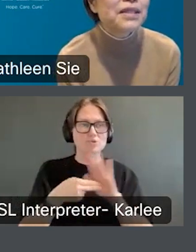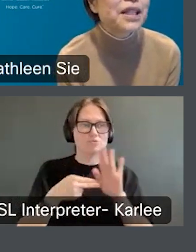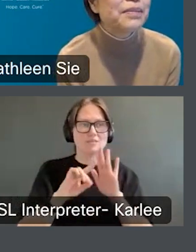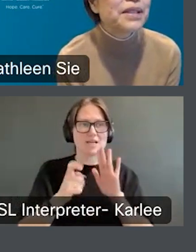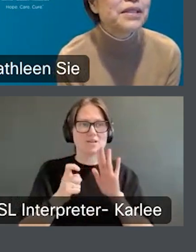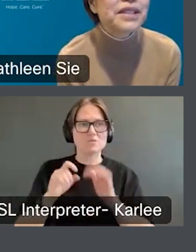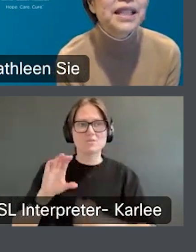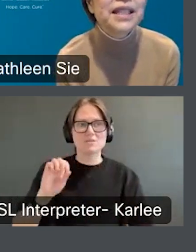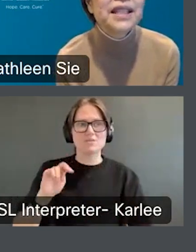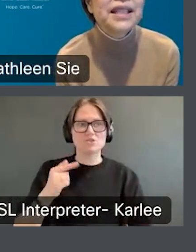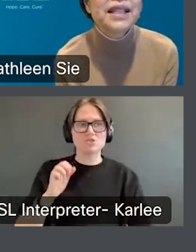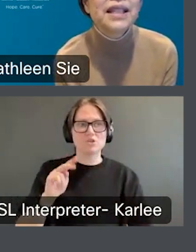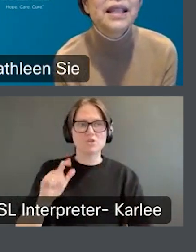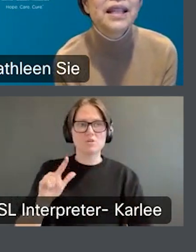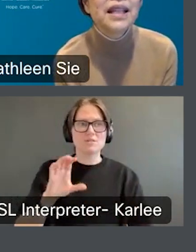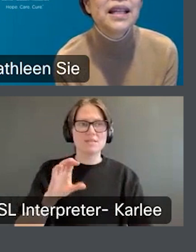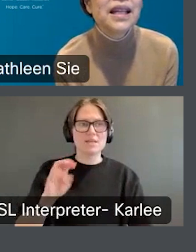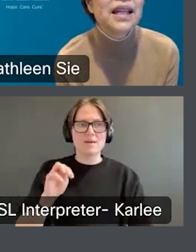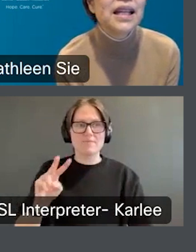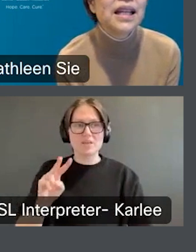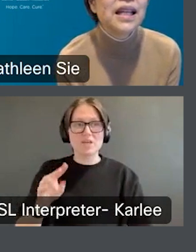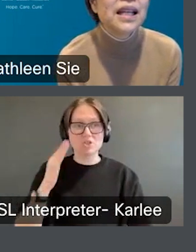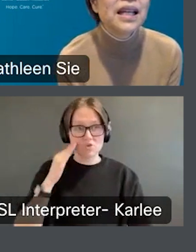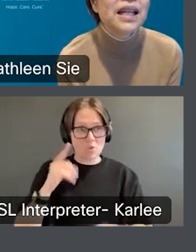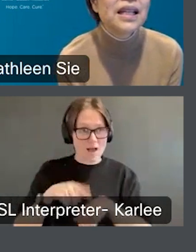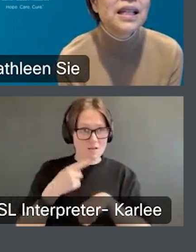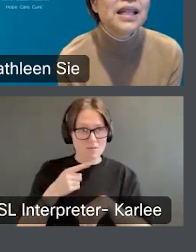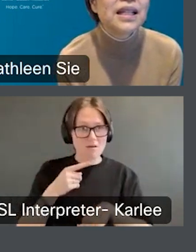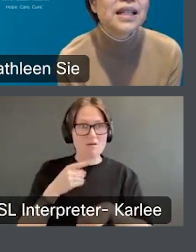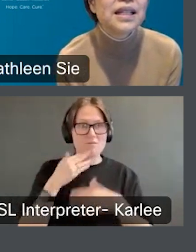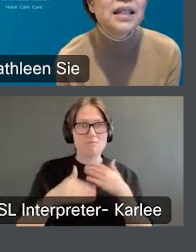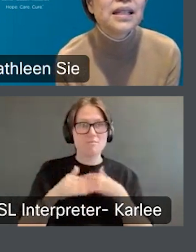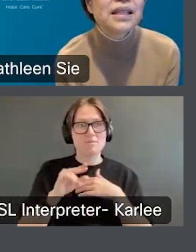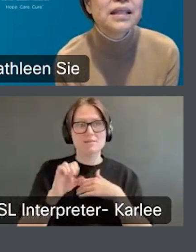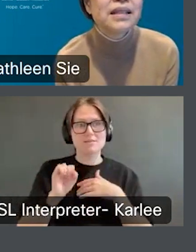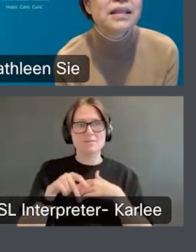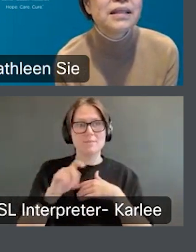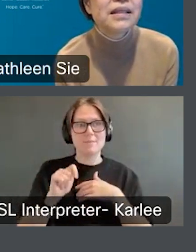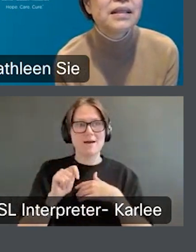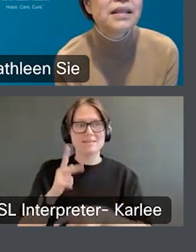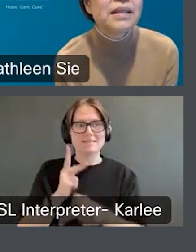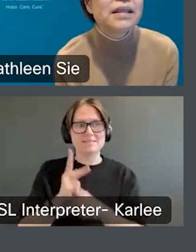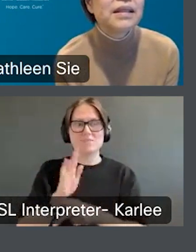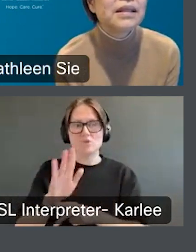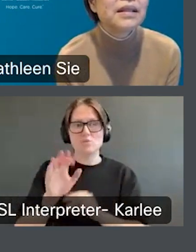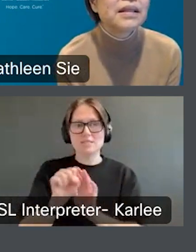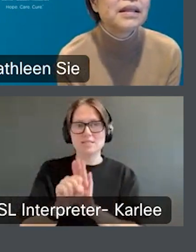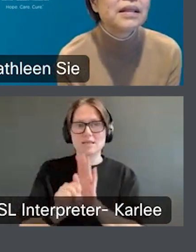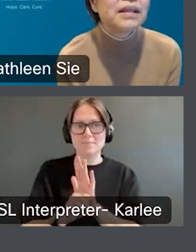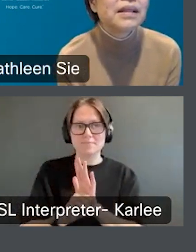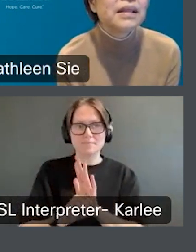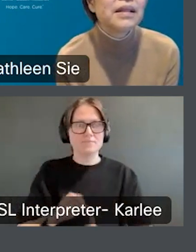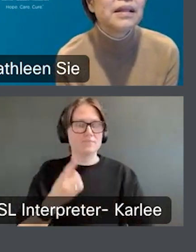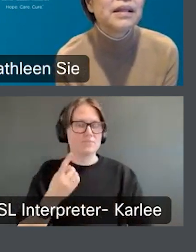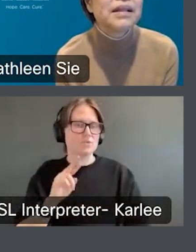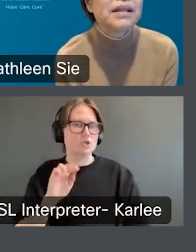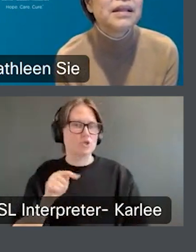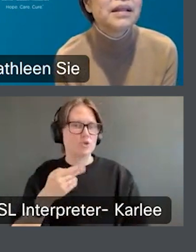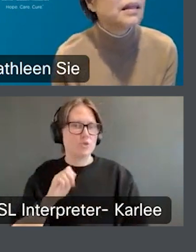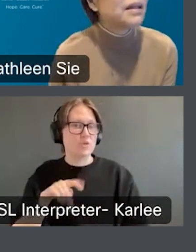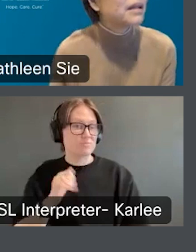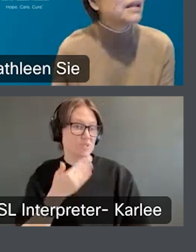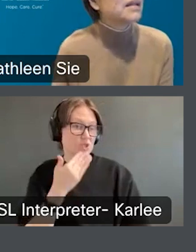are kept in your state? So it's a good question. It's something that's concerned me for some